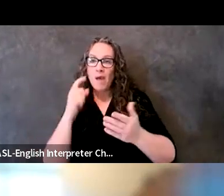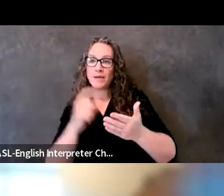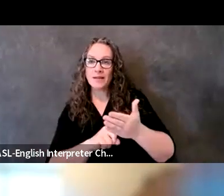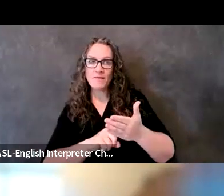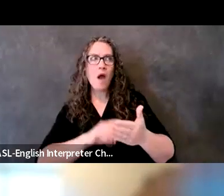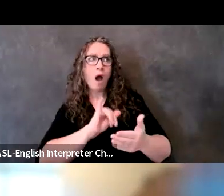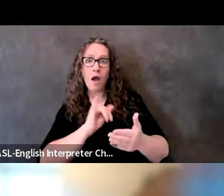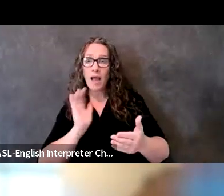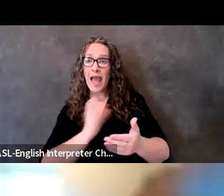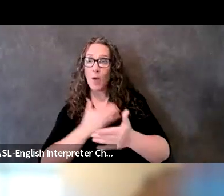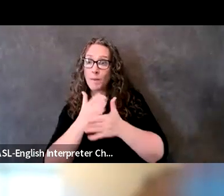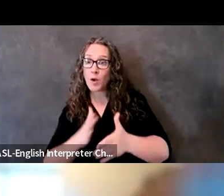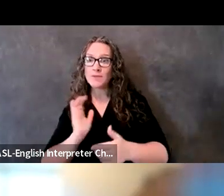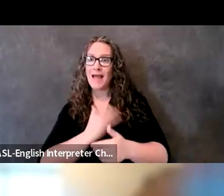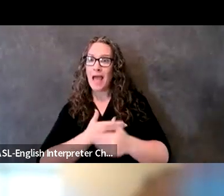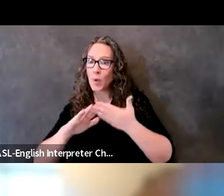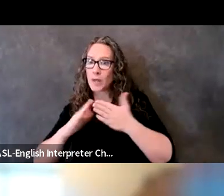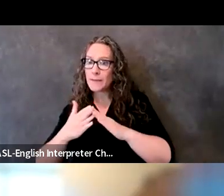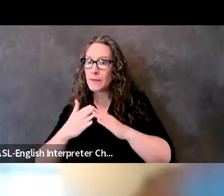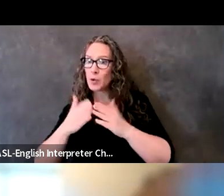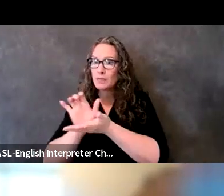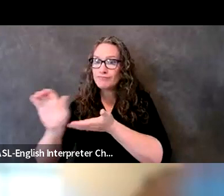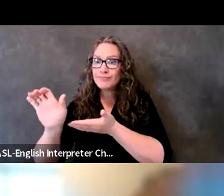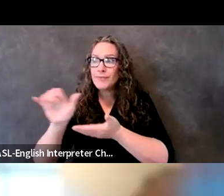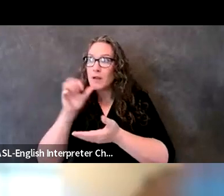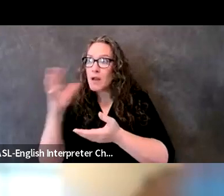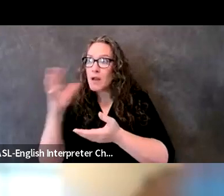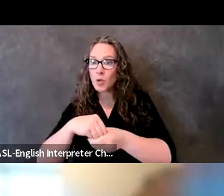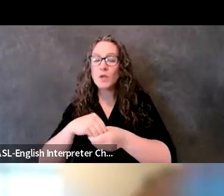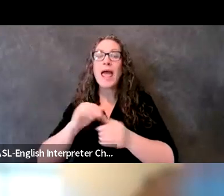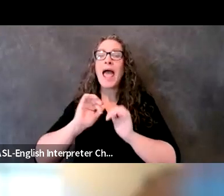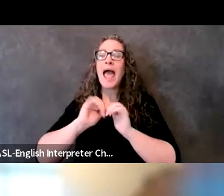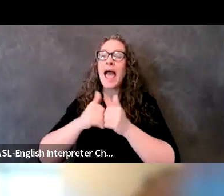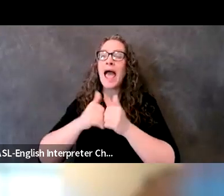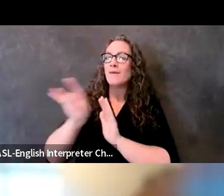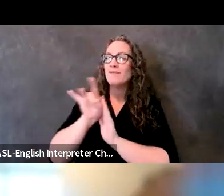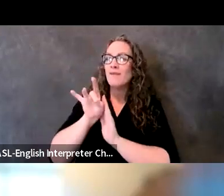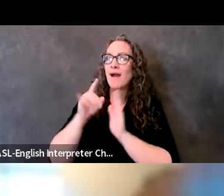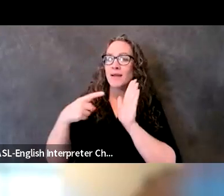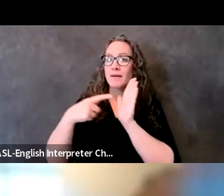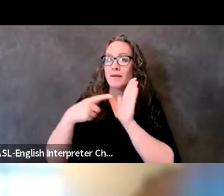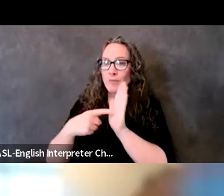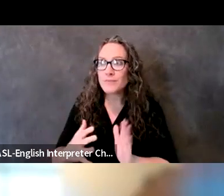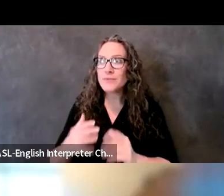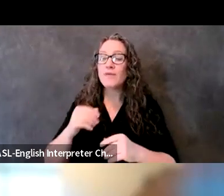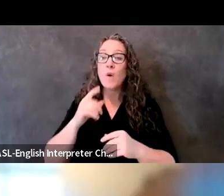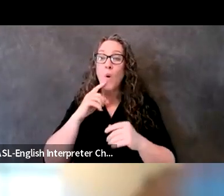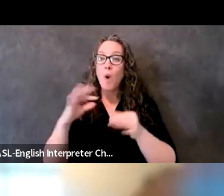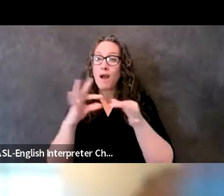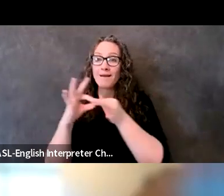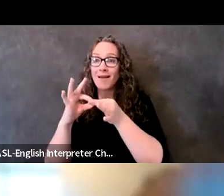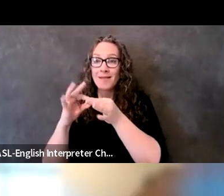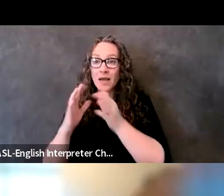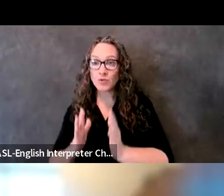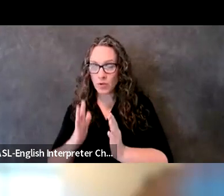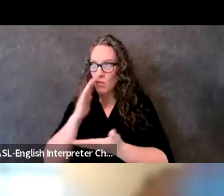this community is being left out. How can we find a champion or a community connector to be able to help us better